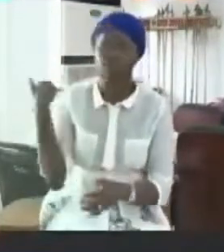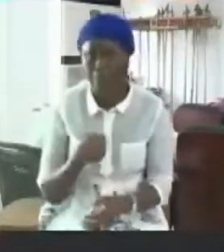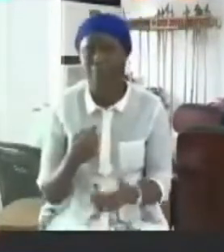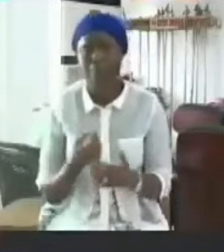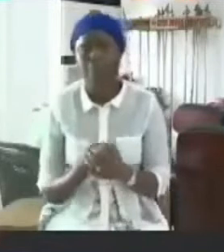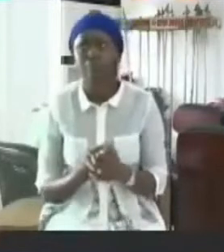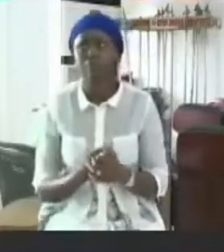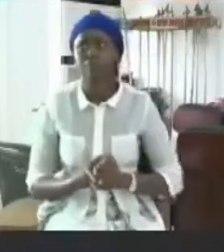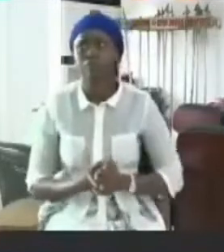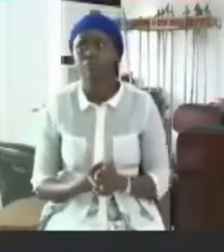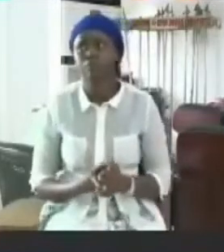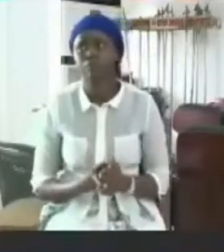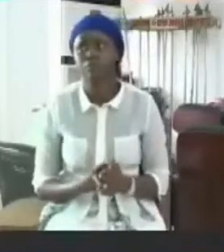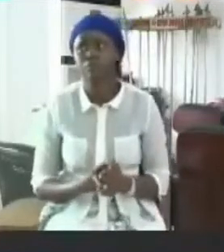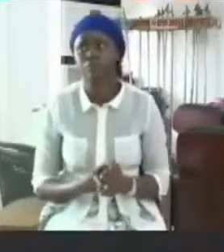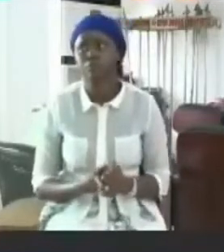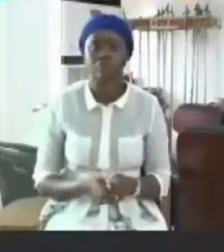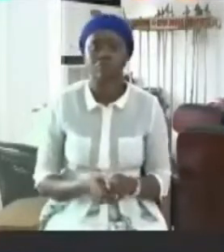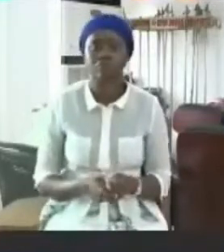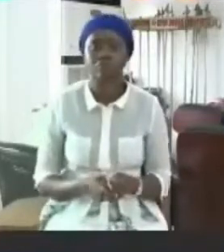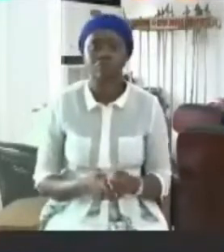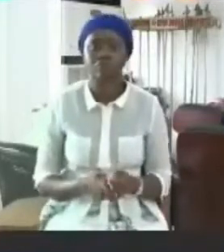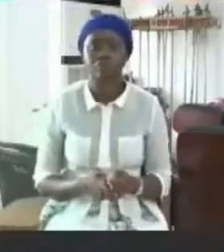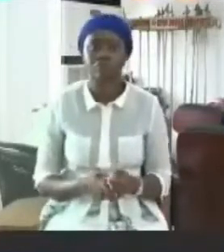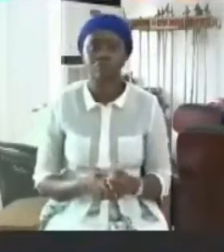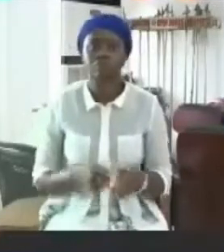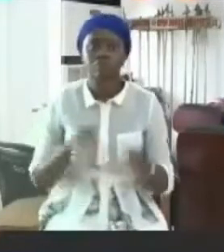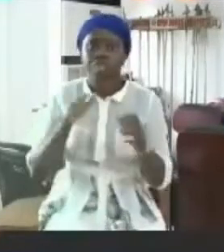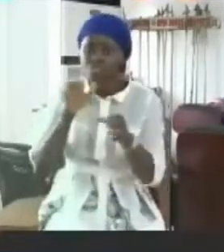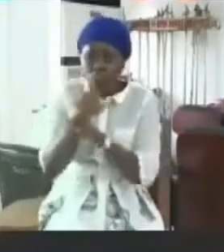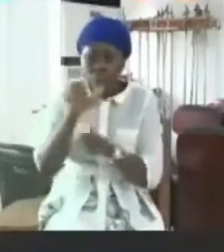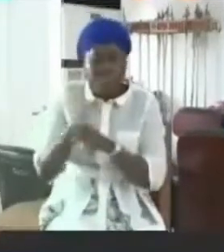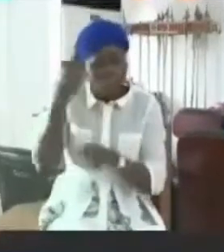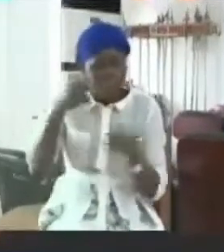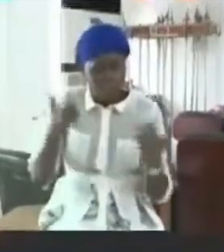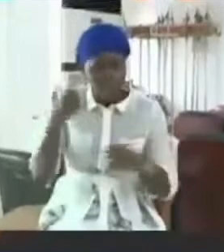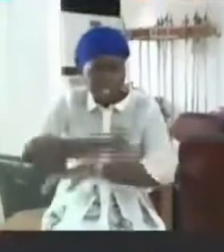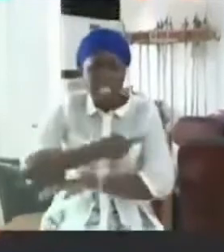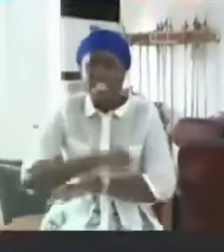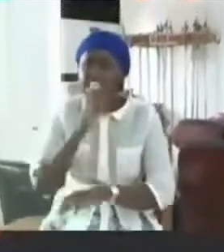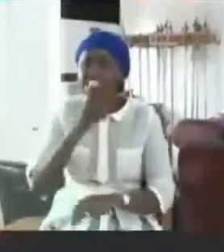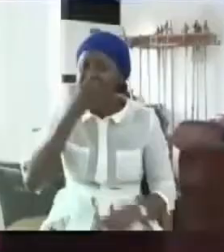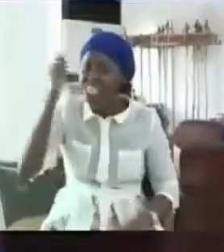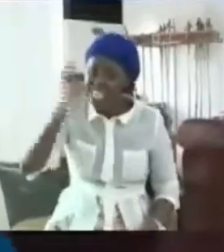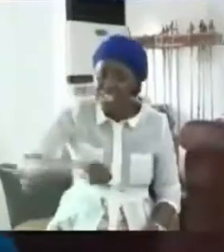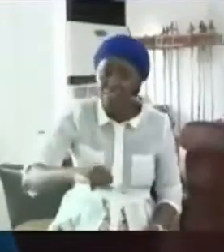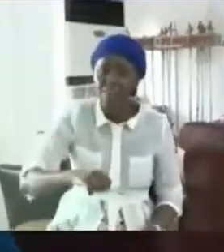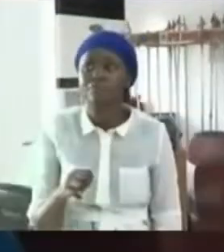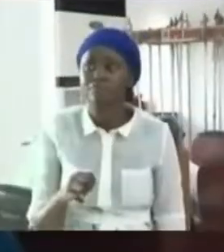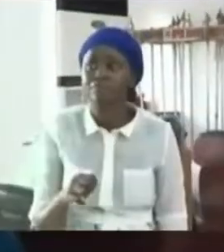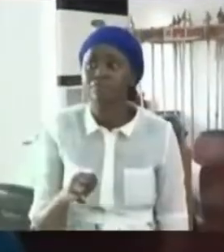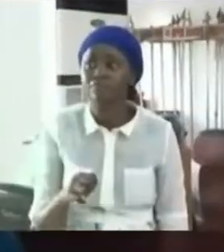said, take no thought about tomorrow. Sufficient for the day is the evil